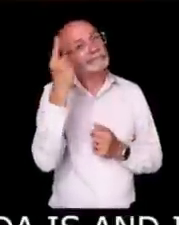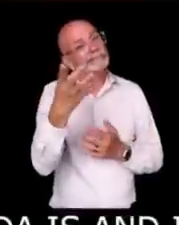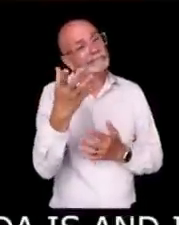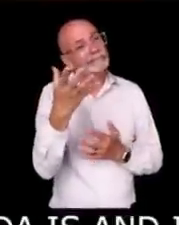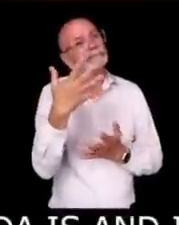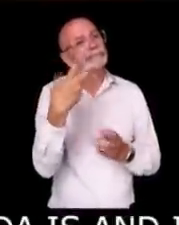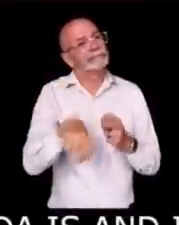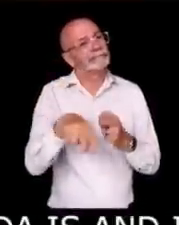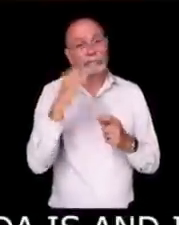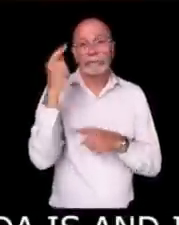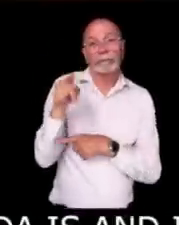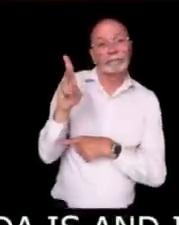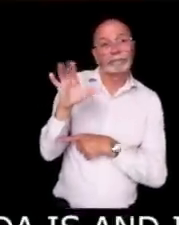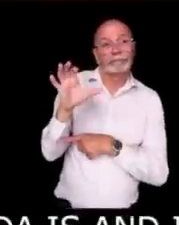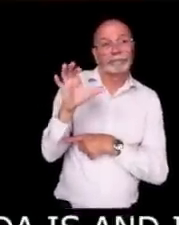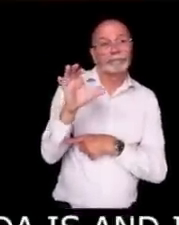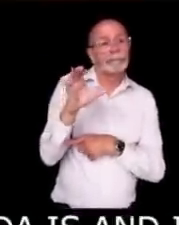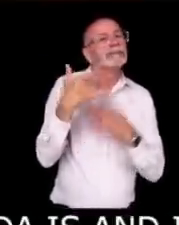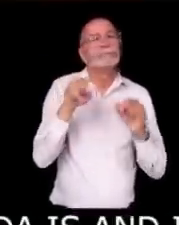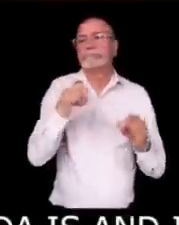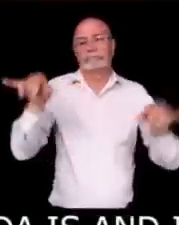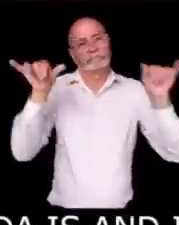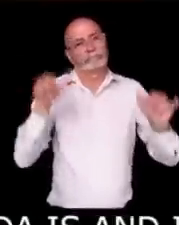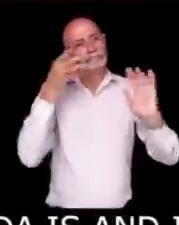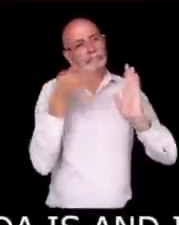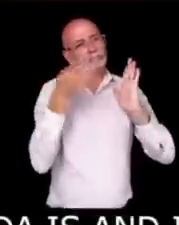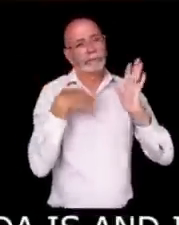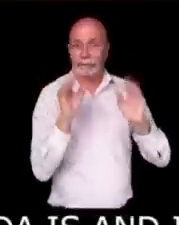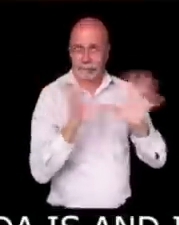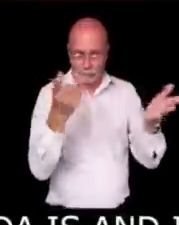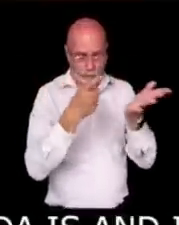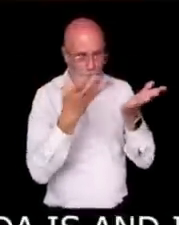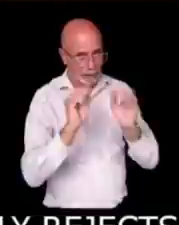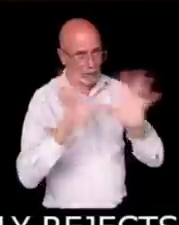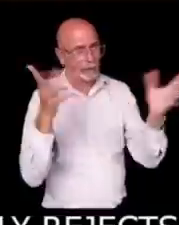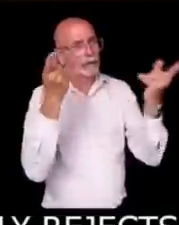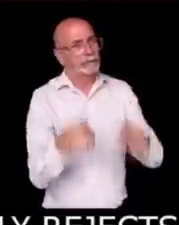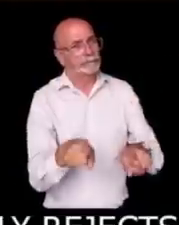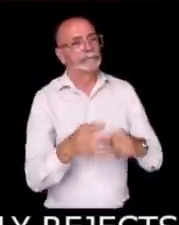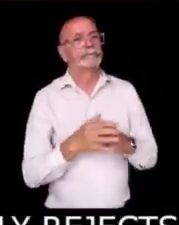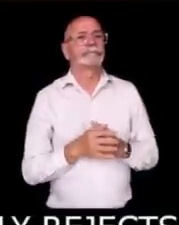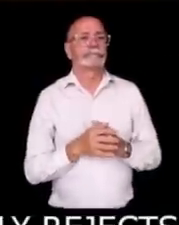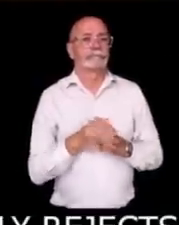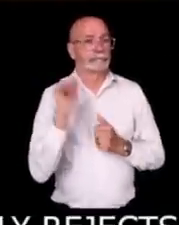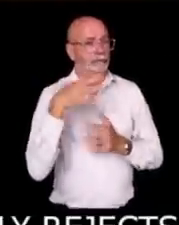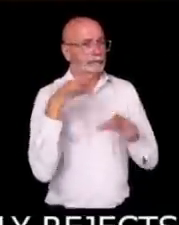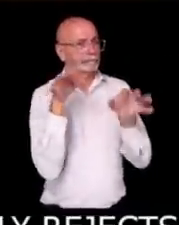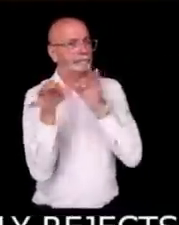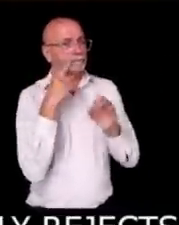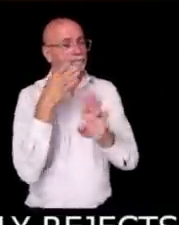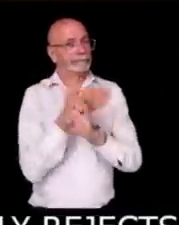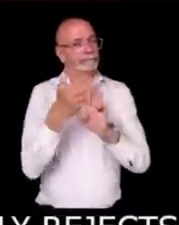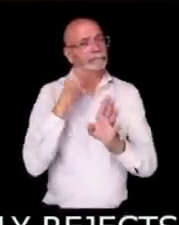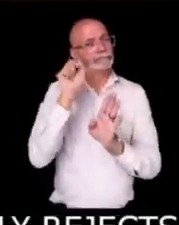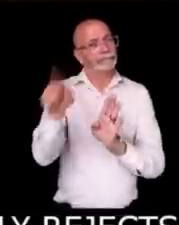rejects. But to be clear about what happened, so to set the stage for my question is, we